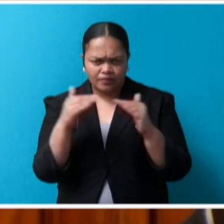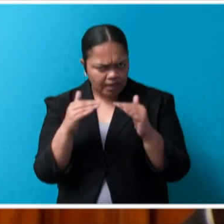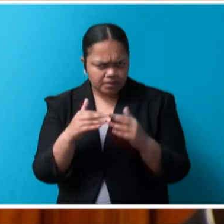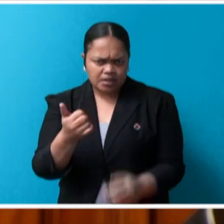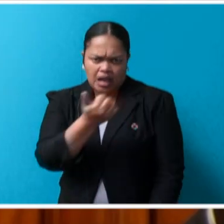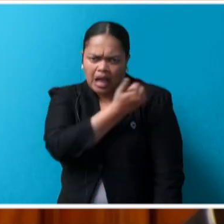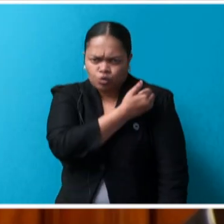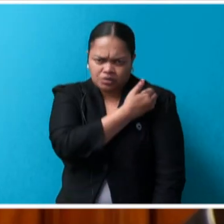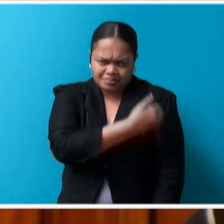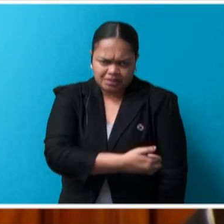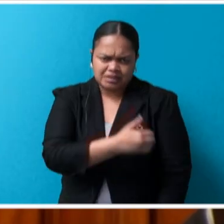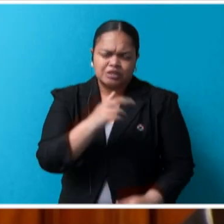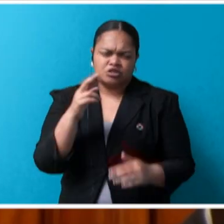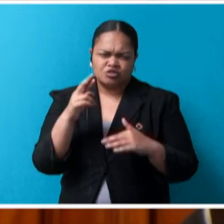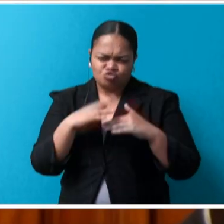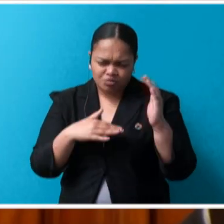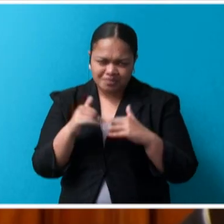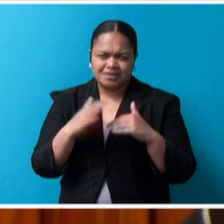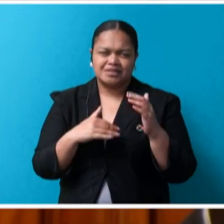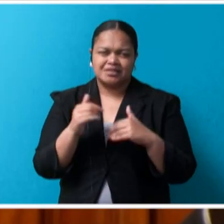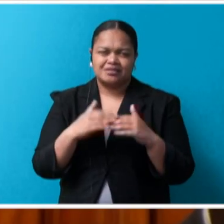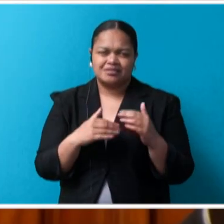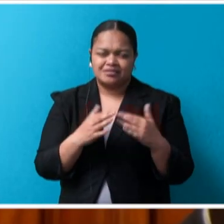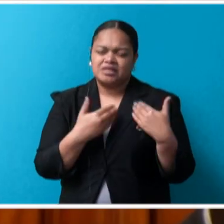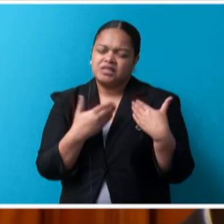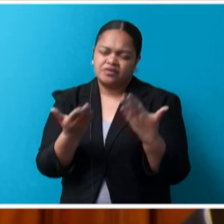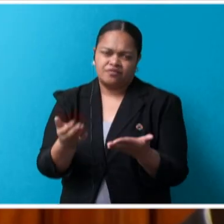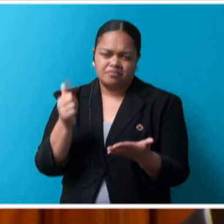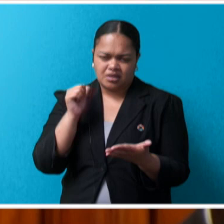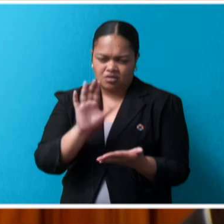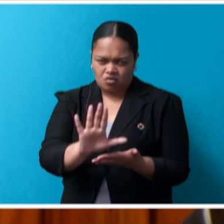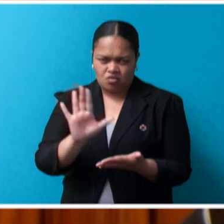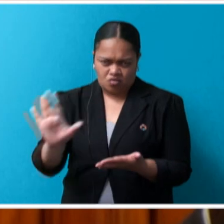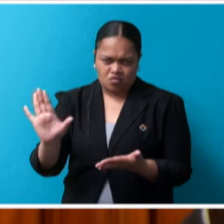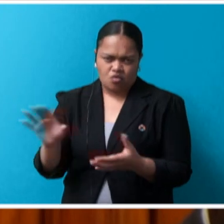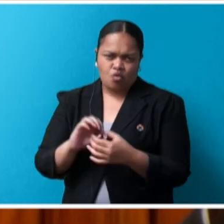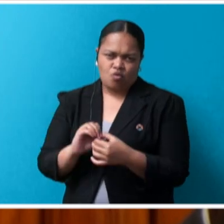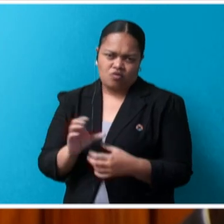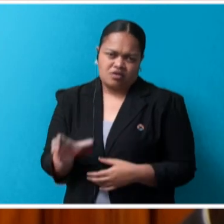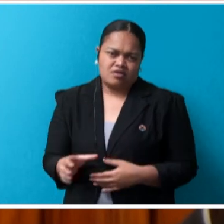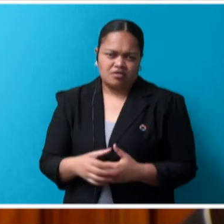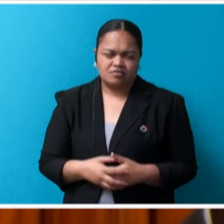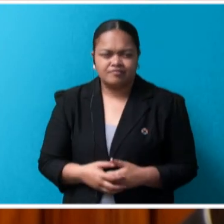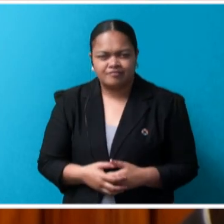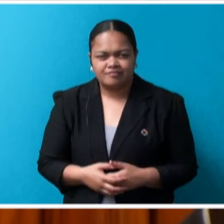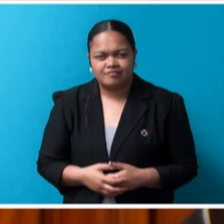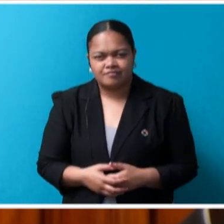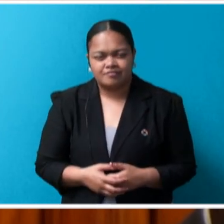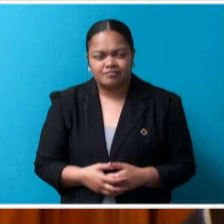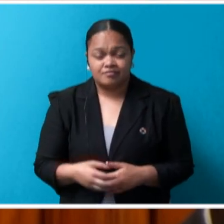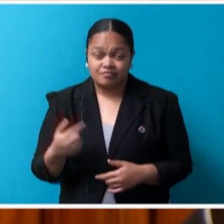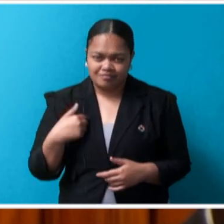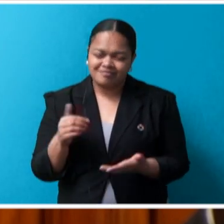accountability, and rebuilding of the institution that place ownership back into the hands of our people. I